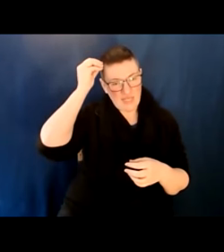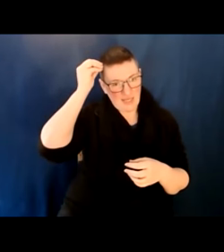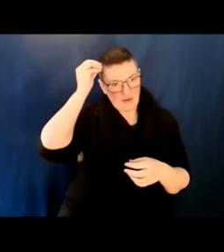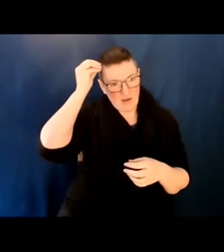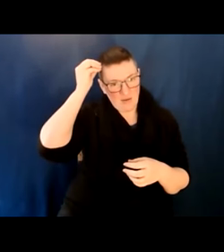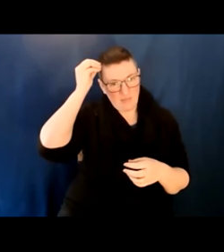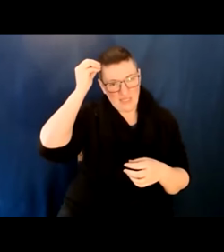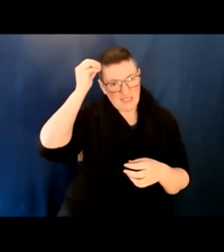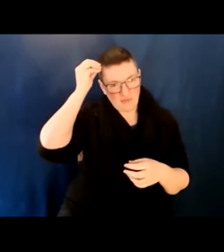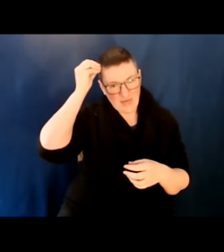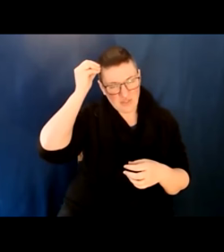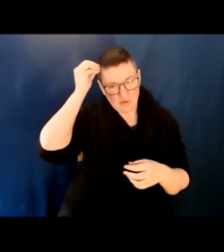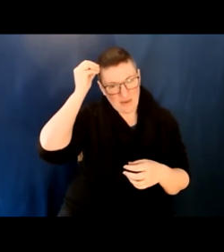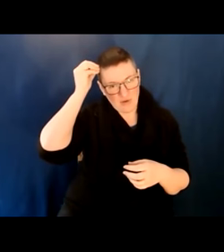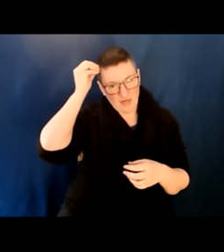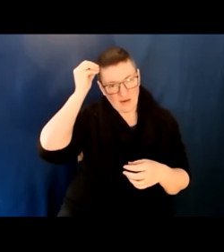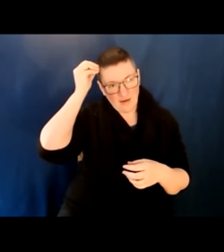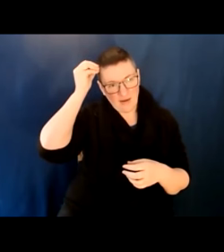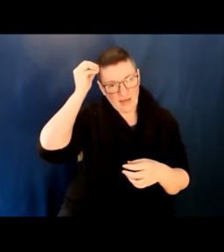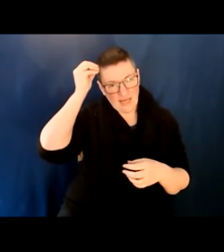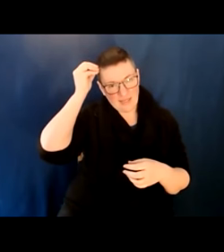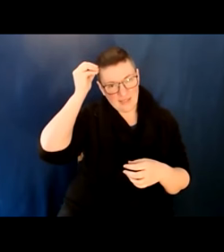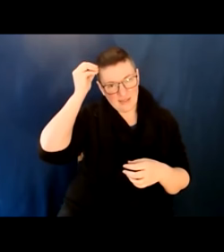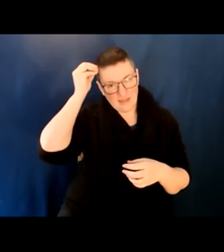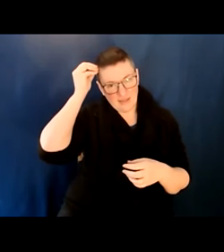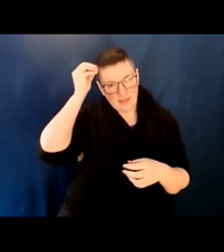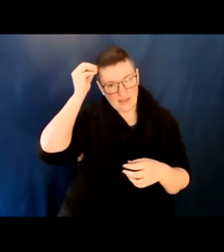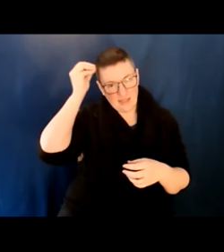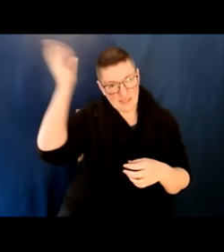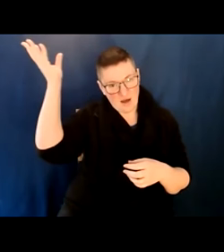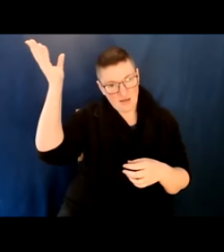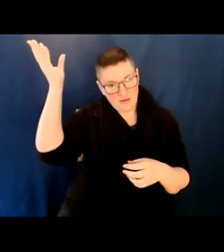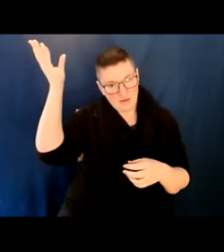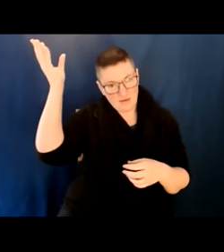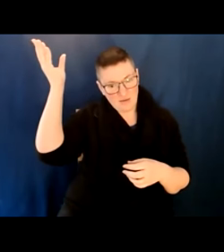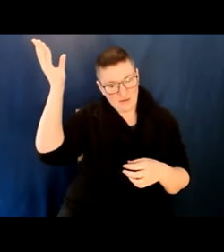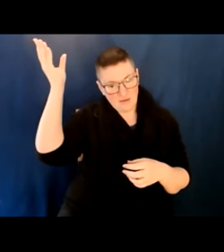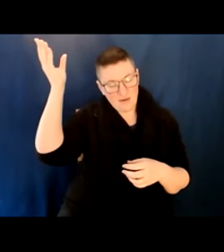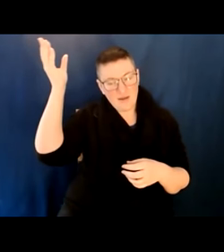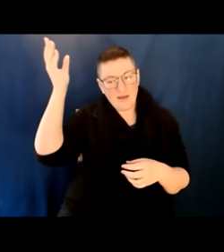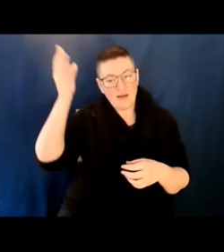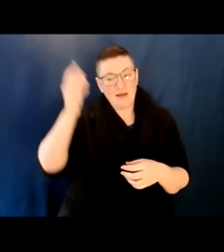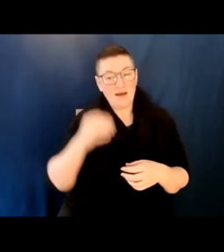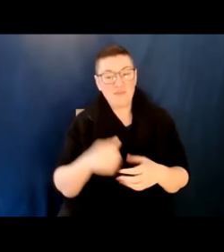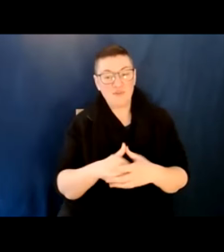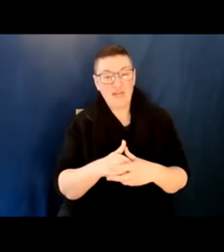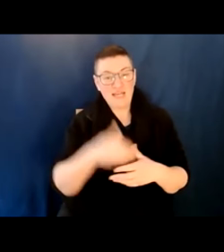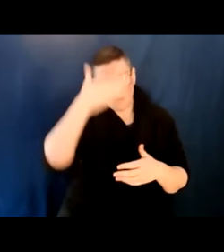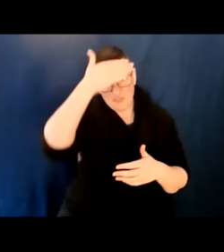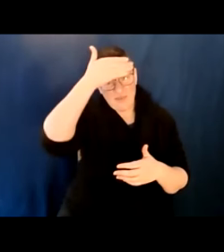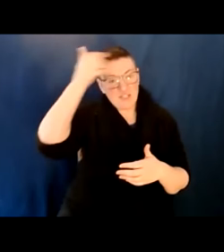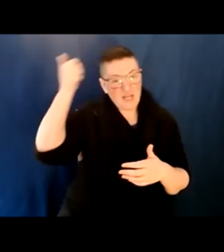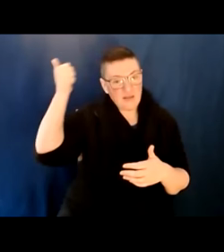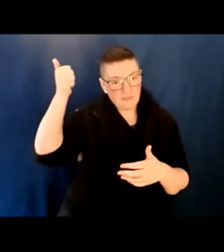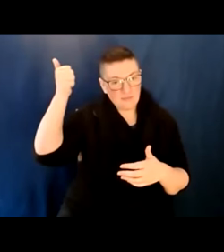You're taking a piece of information or a memory and it's gone. So forget